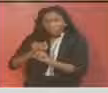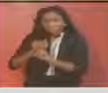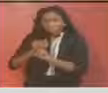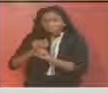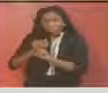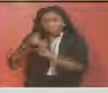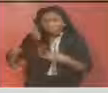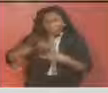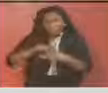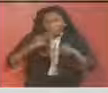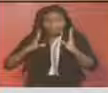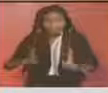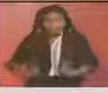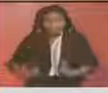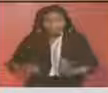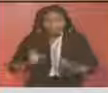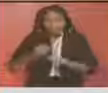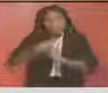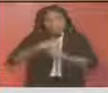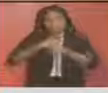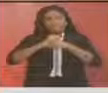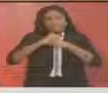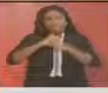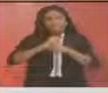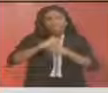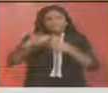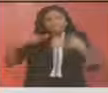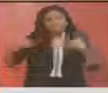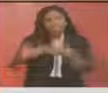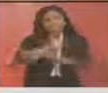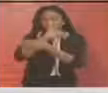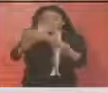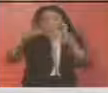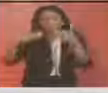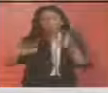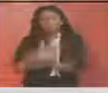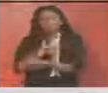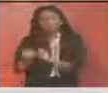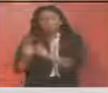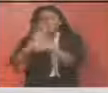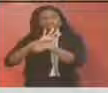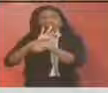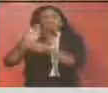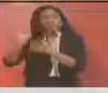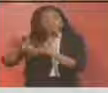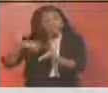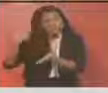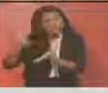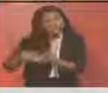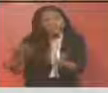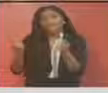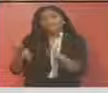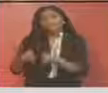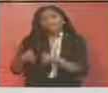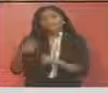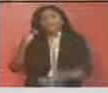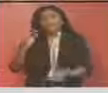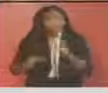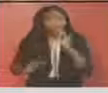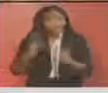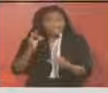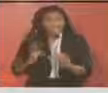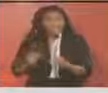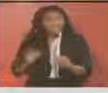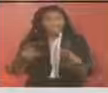the basis of evolution, and viruses evolve very quickly. They mutate and evolve very quickly. So when you have a virus that is